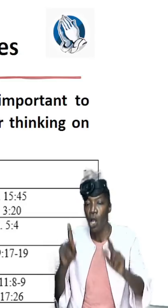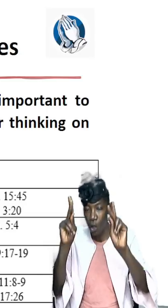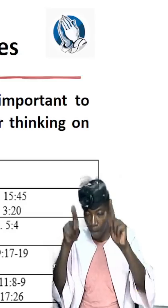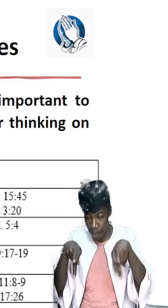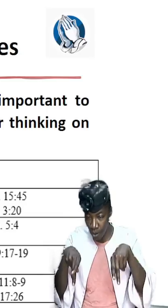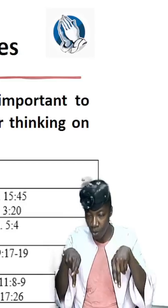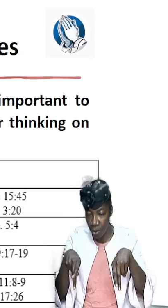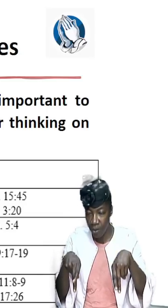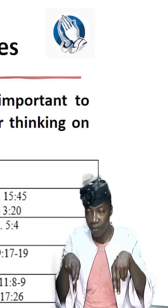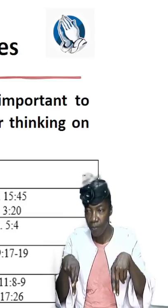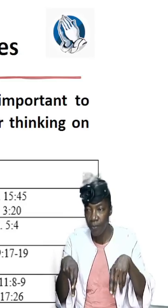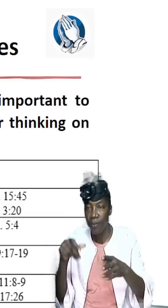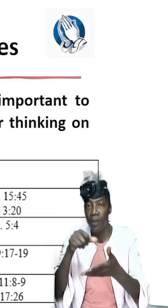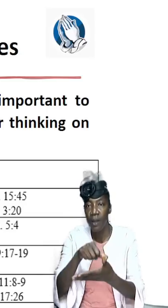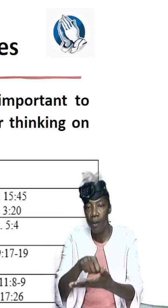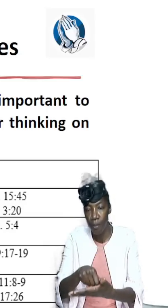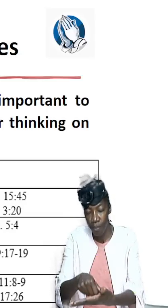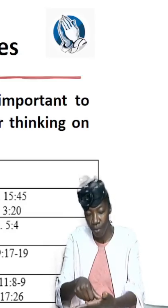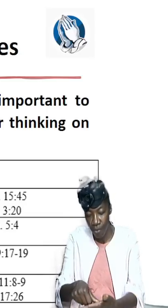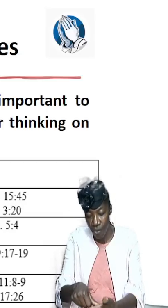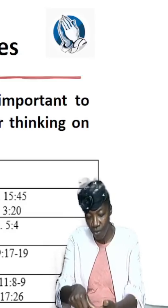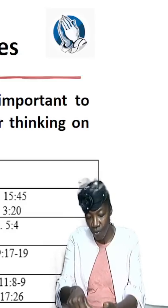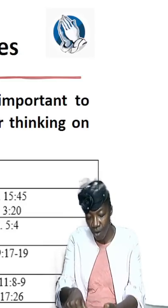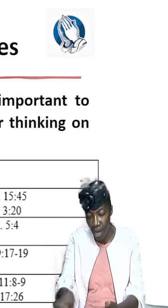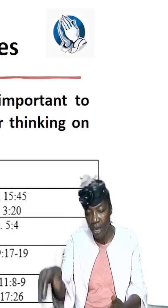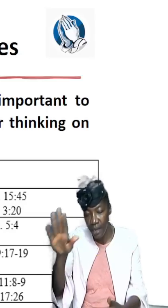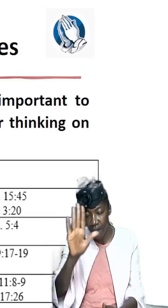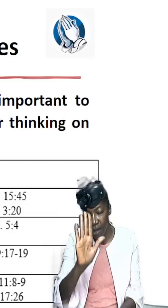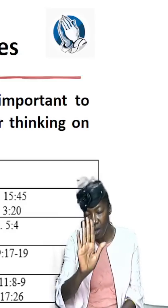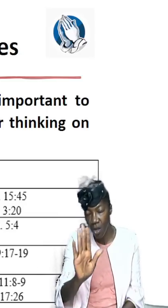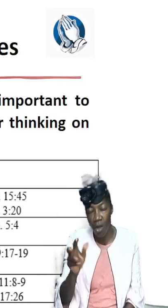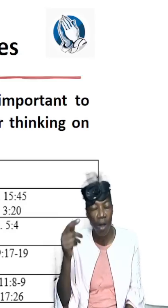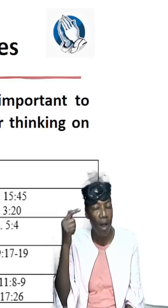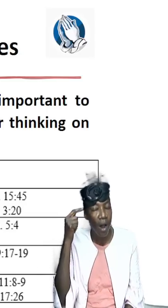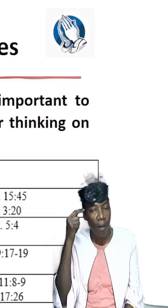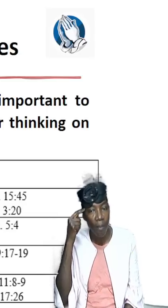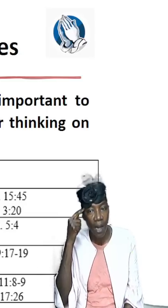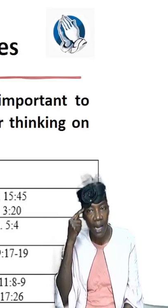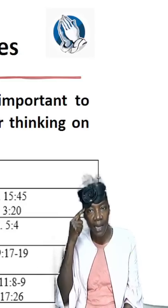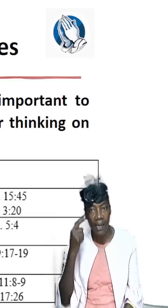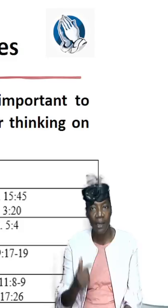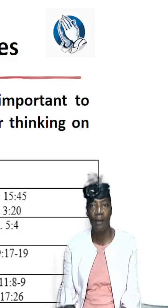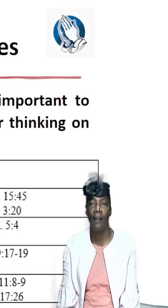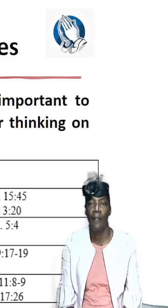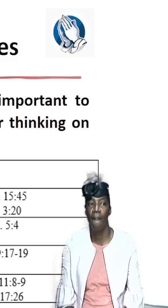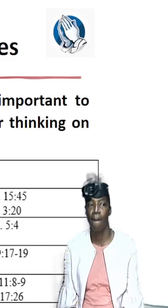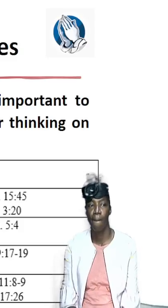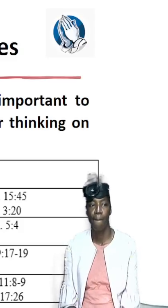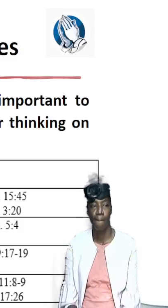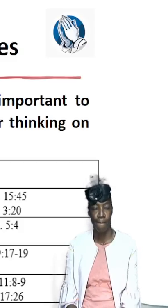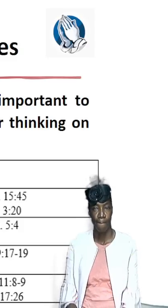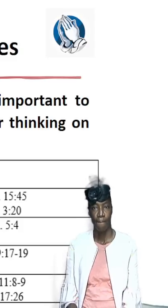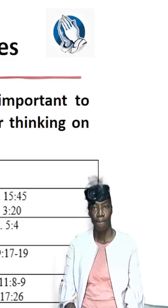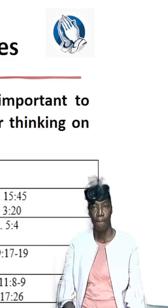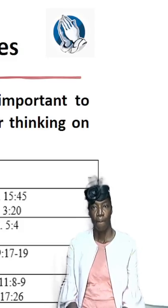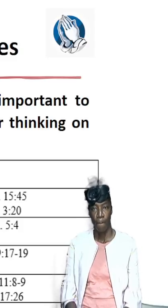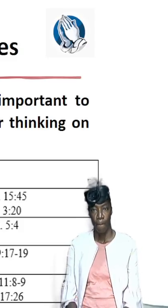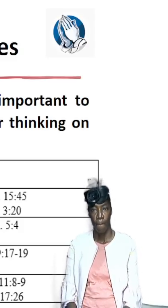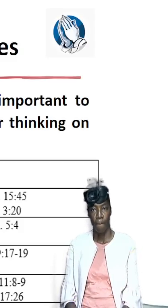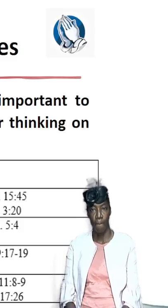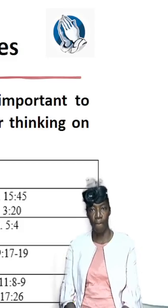indelibly imprinted in our minds. So let's go to the next slide now, as we just do a